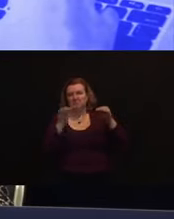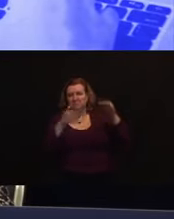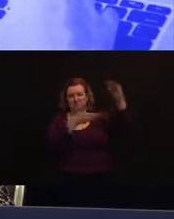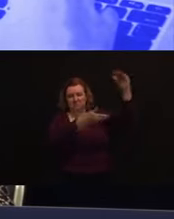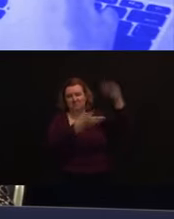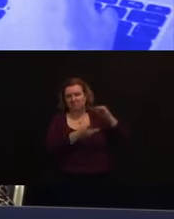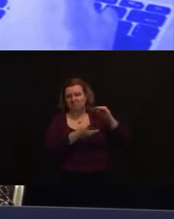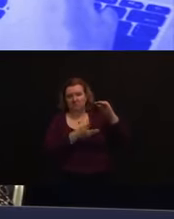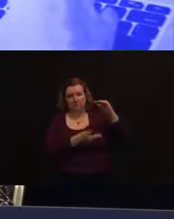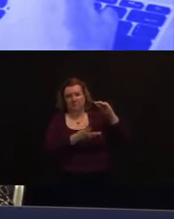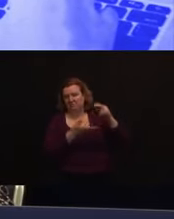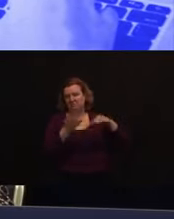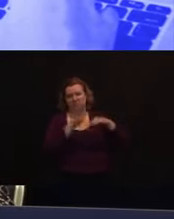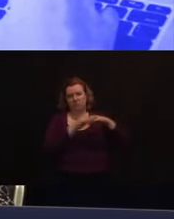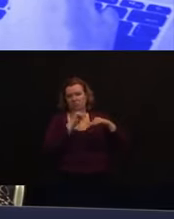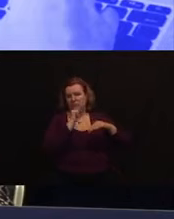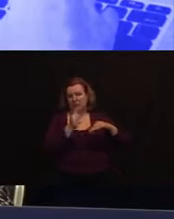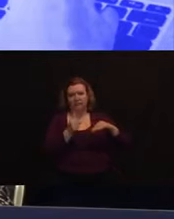This week we received